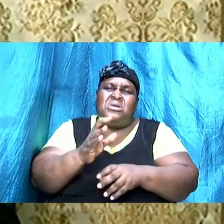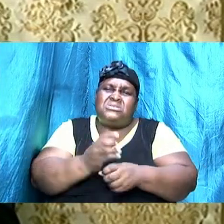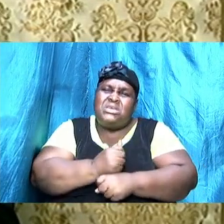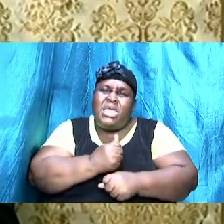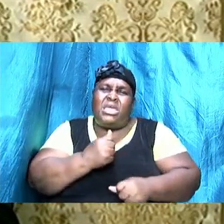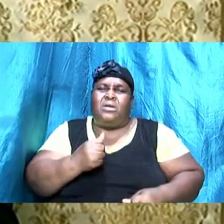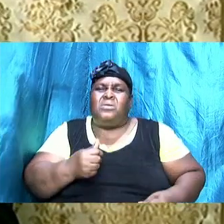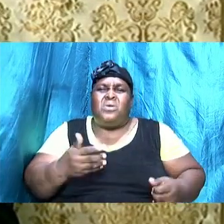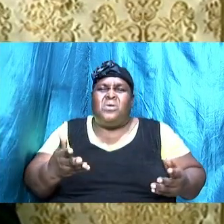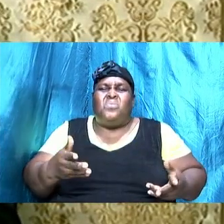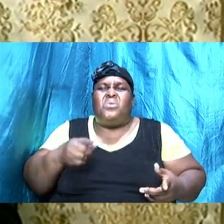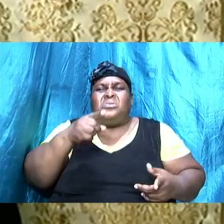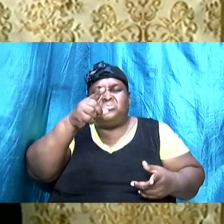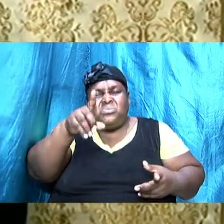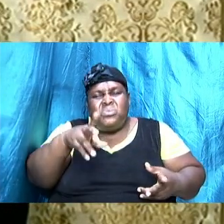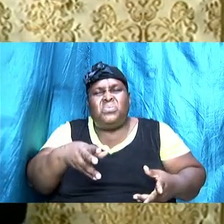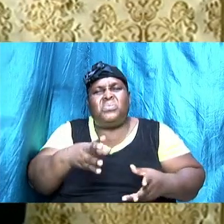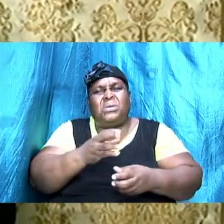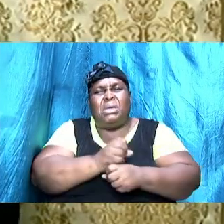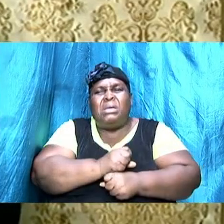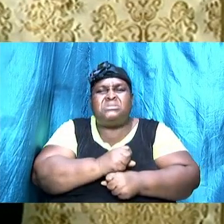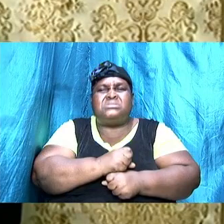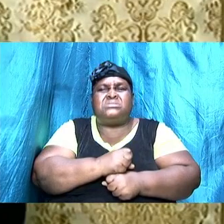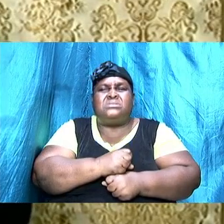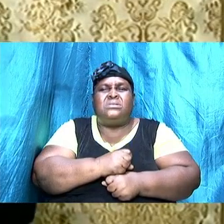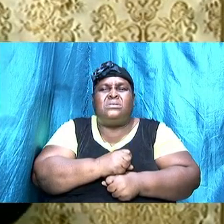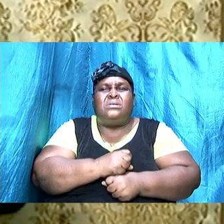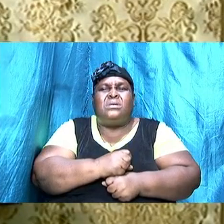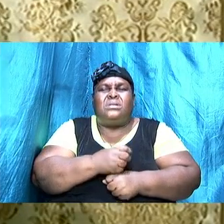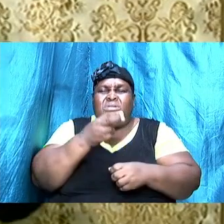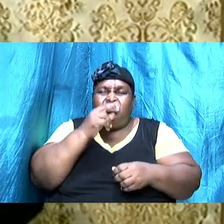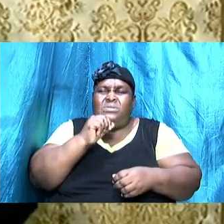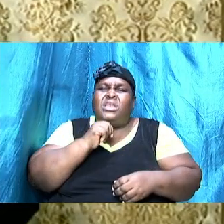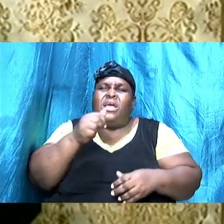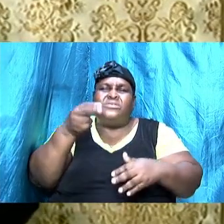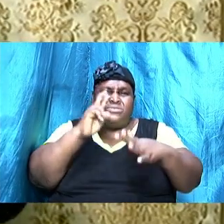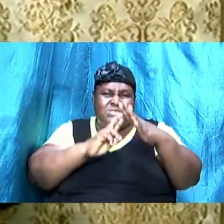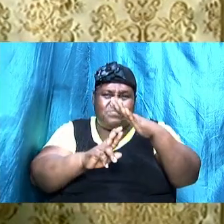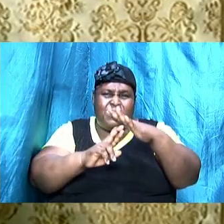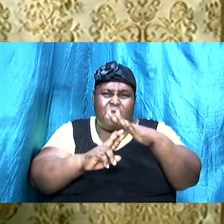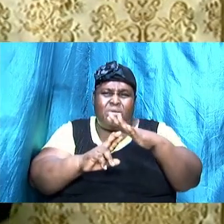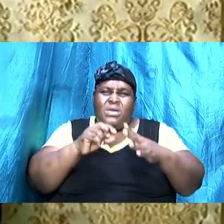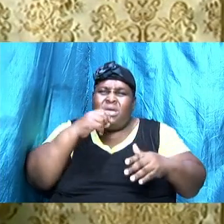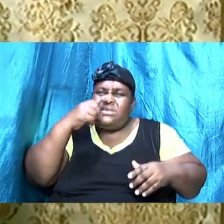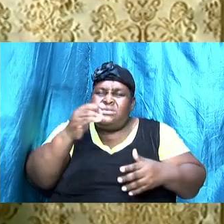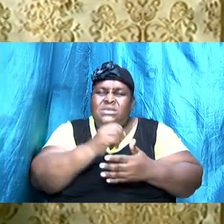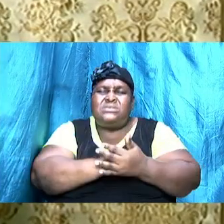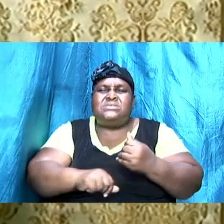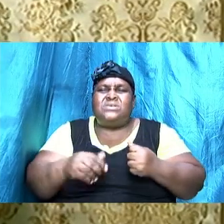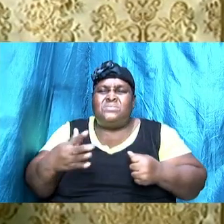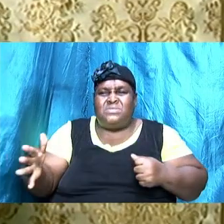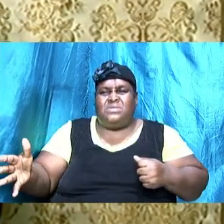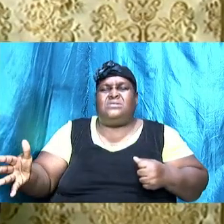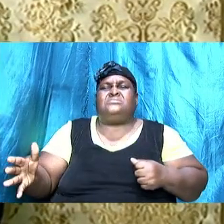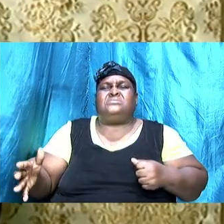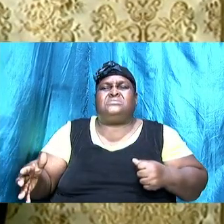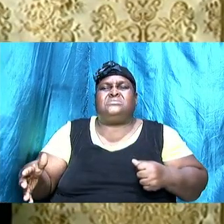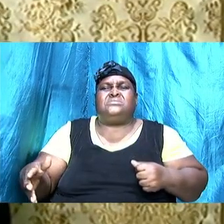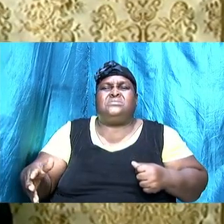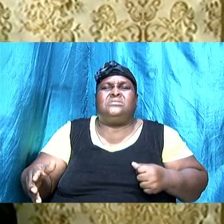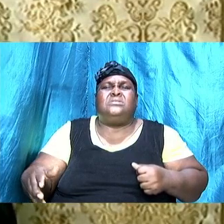dare you not respect. And no, we have said some things and we must put it into context